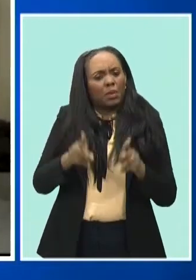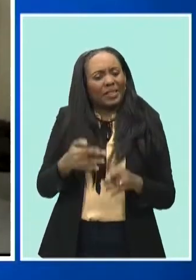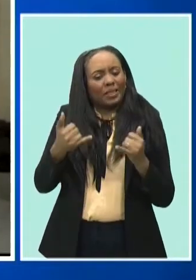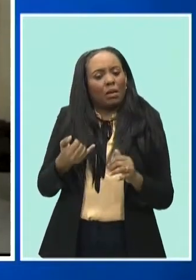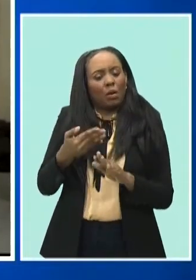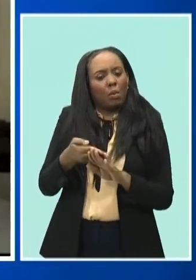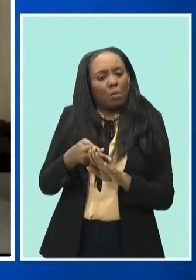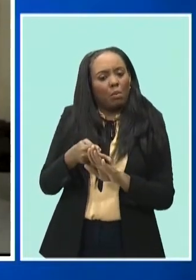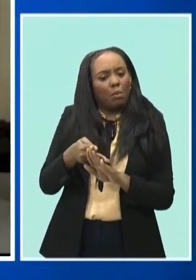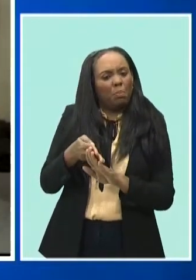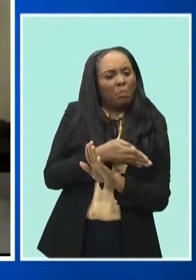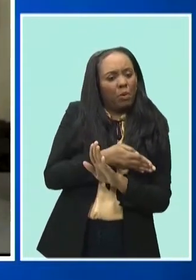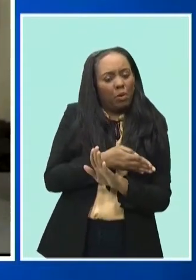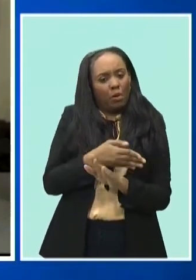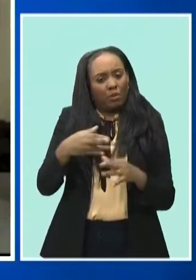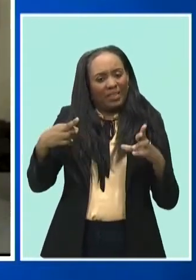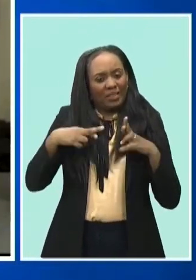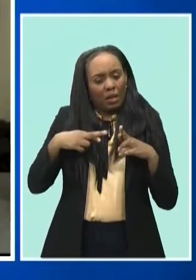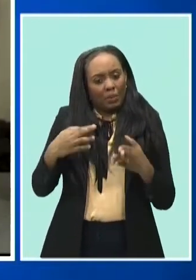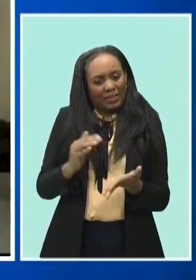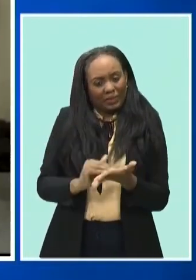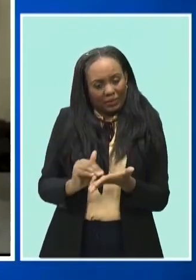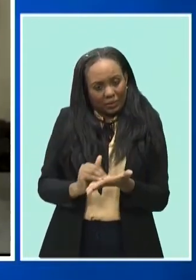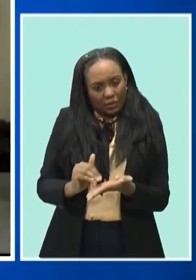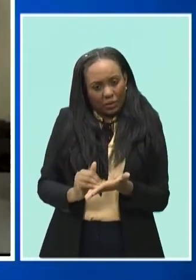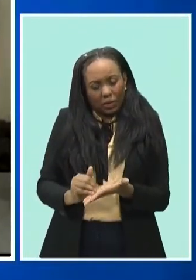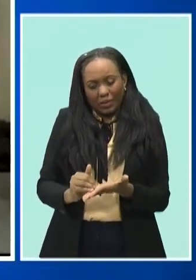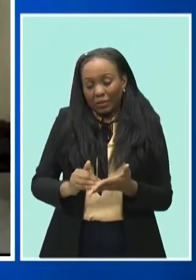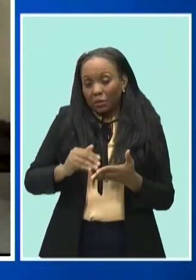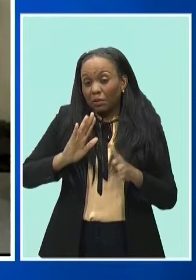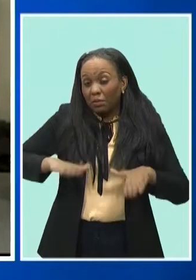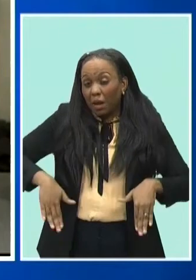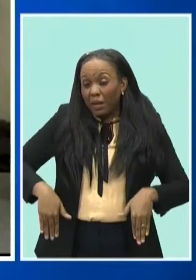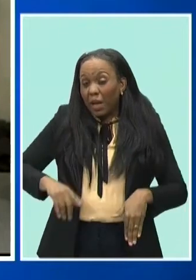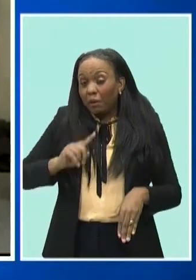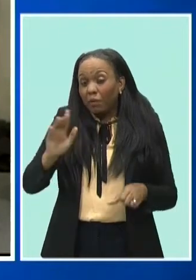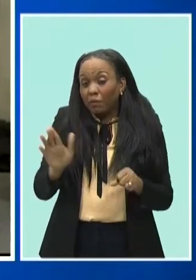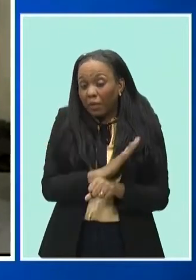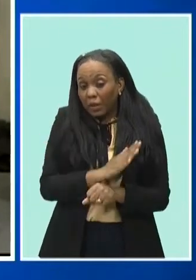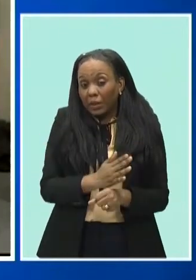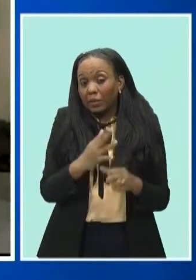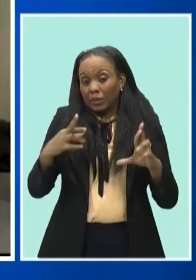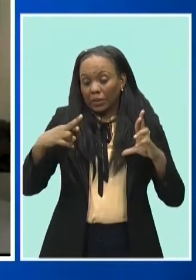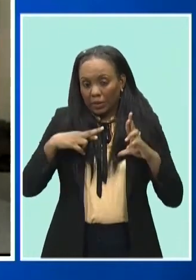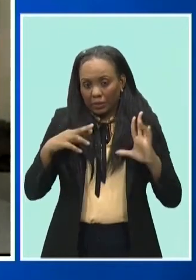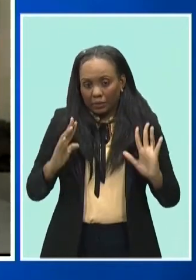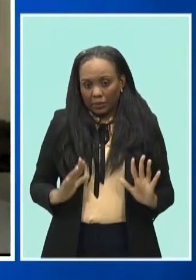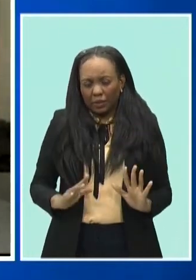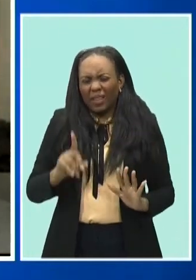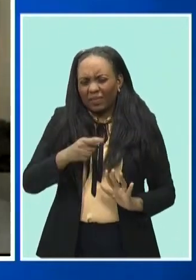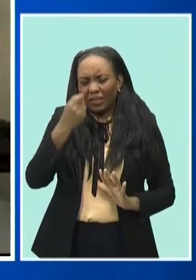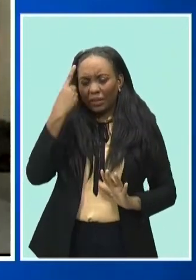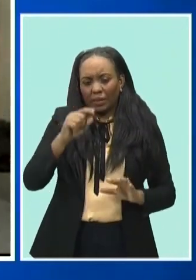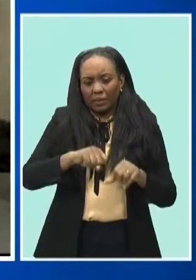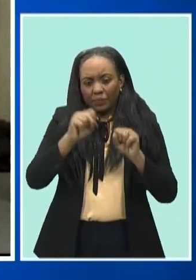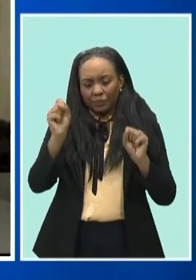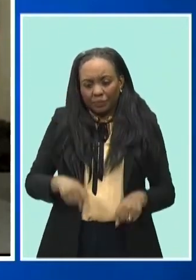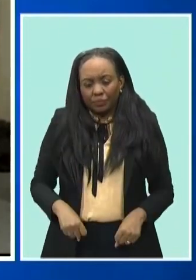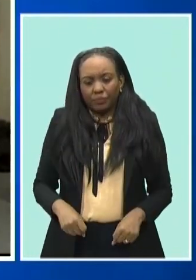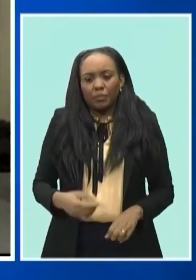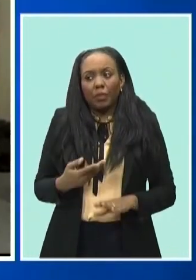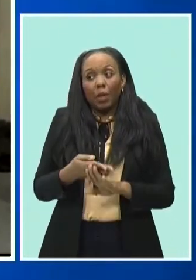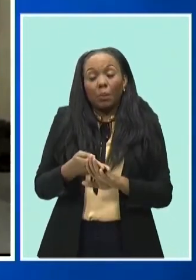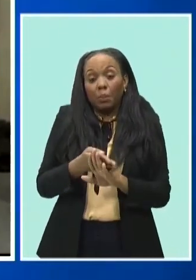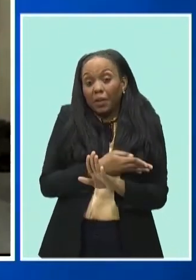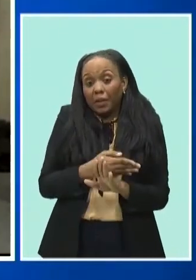more or less exhausts the retirement leave. So people must understand the system. He has gone on his pre-retirement